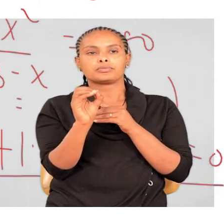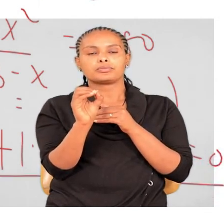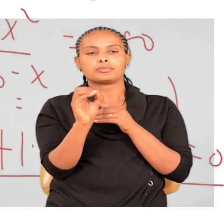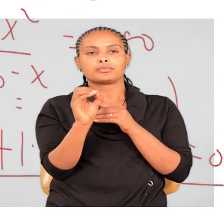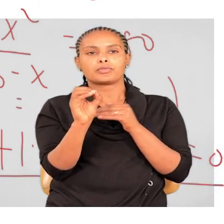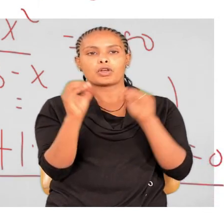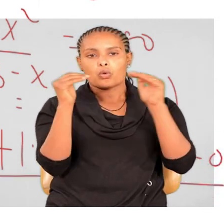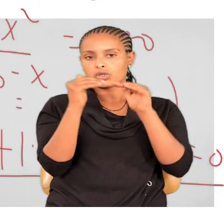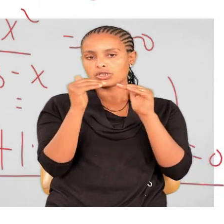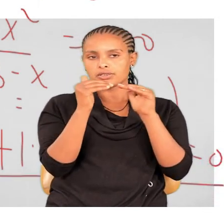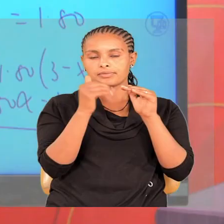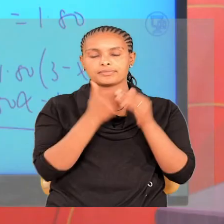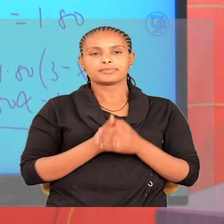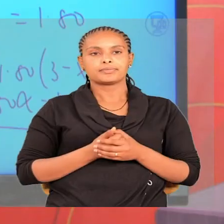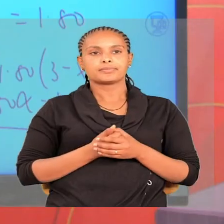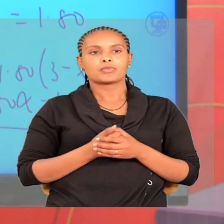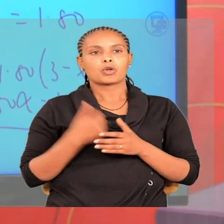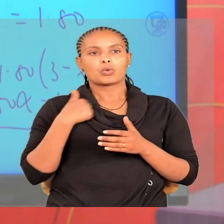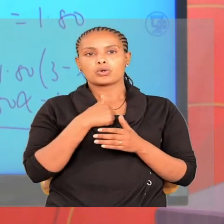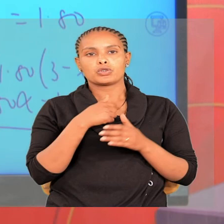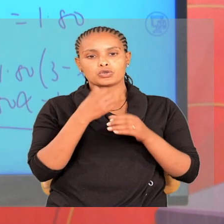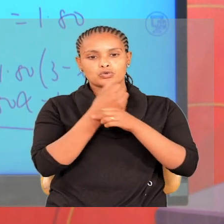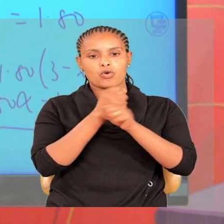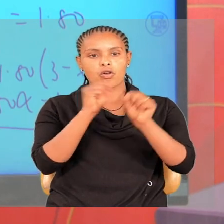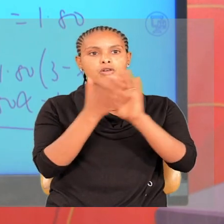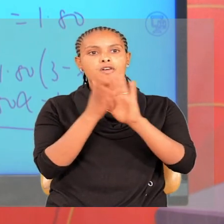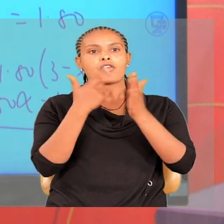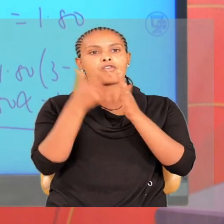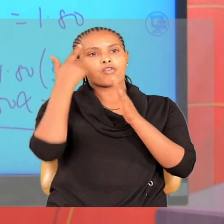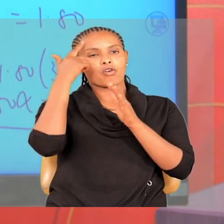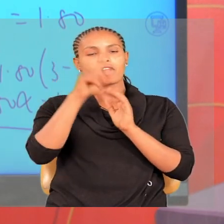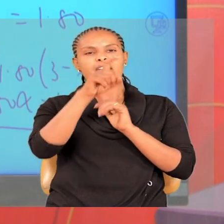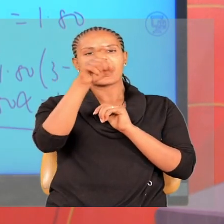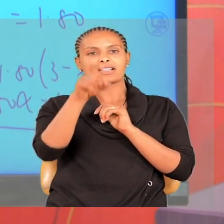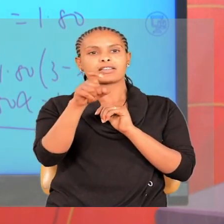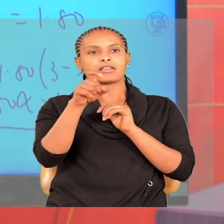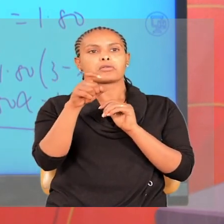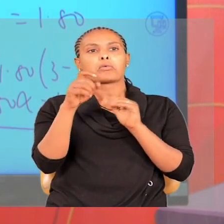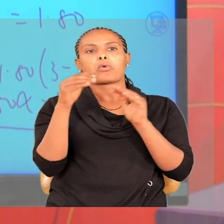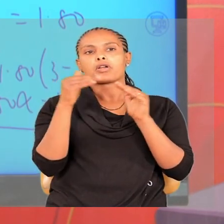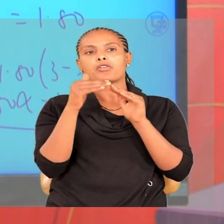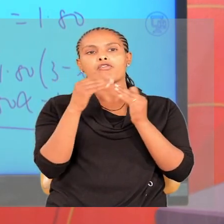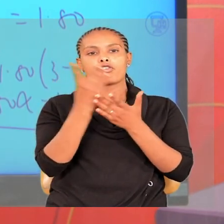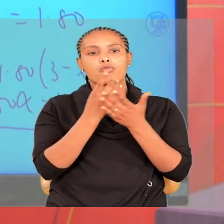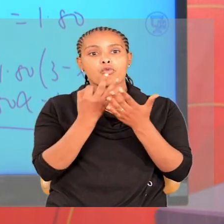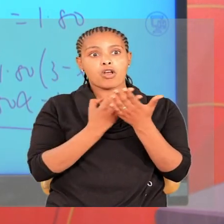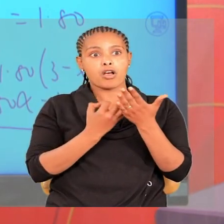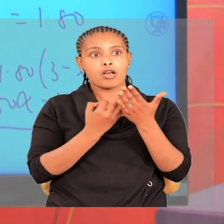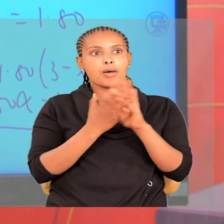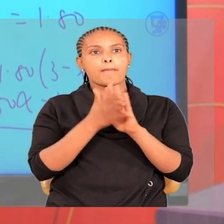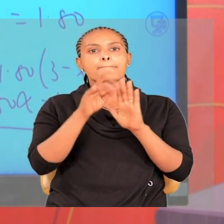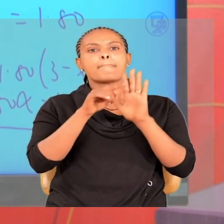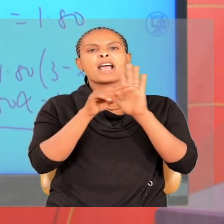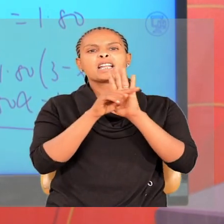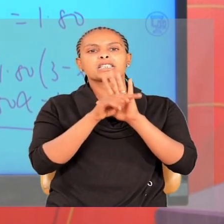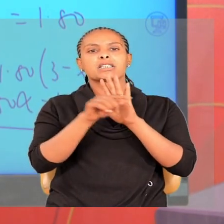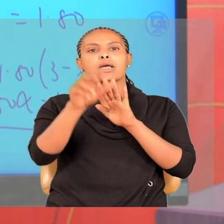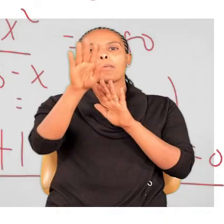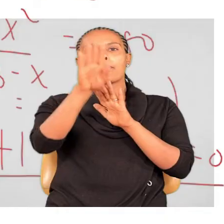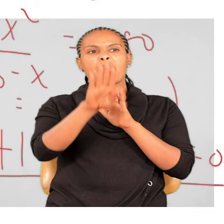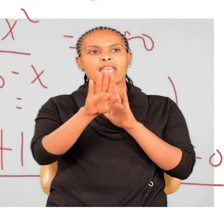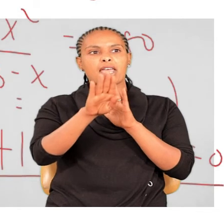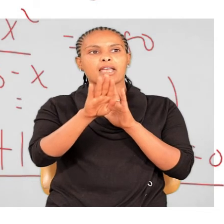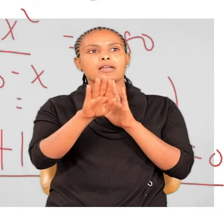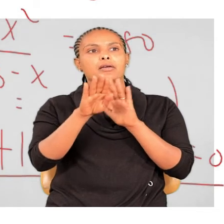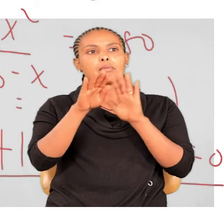equation. We solve for x using the quadratic formula, which is minus b plus or